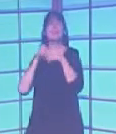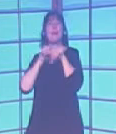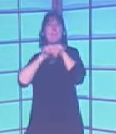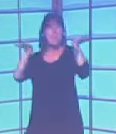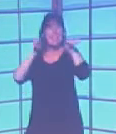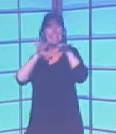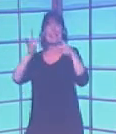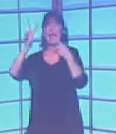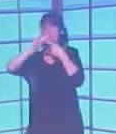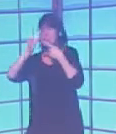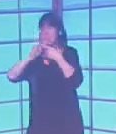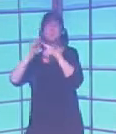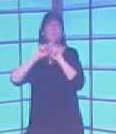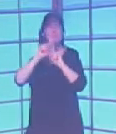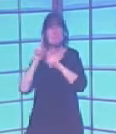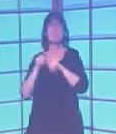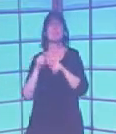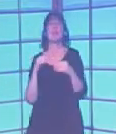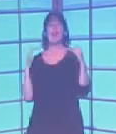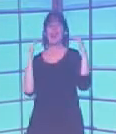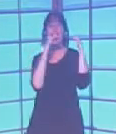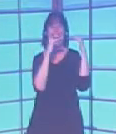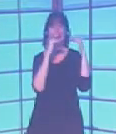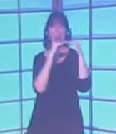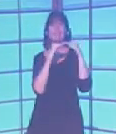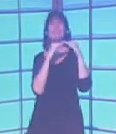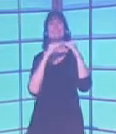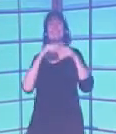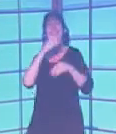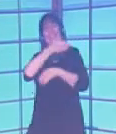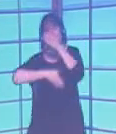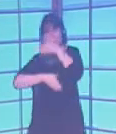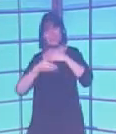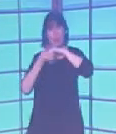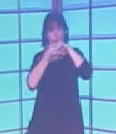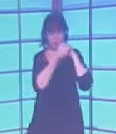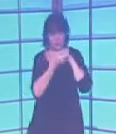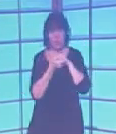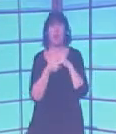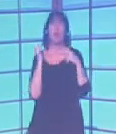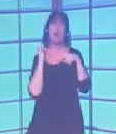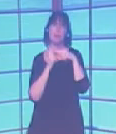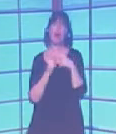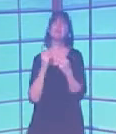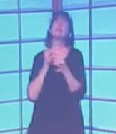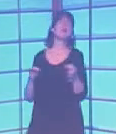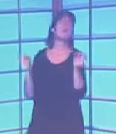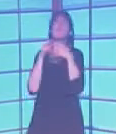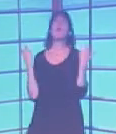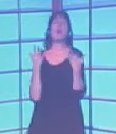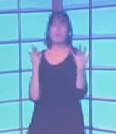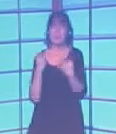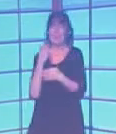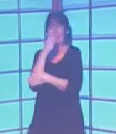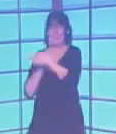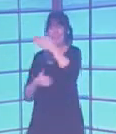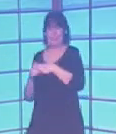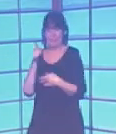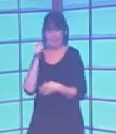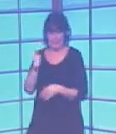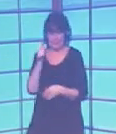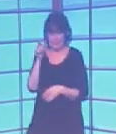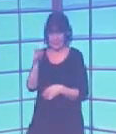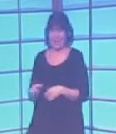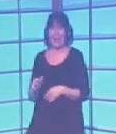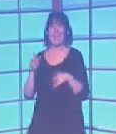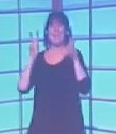fan groups, equality and disability organisations, and not least, disabled people, disabled sports fans, disabled